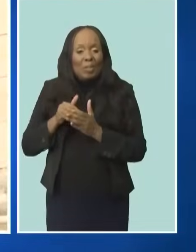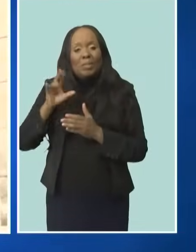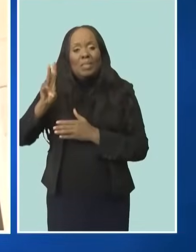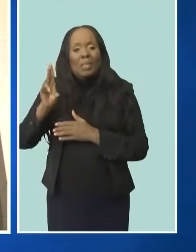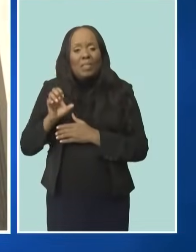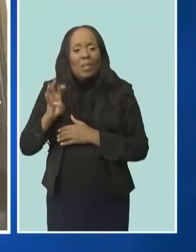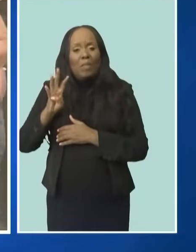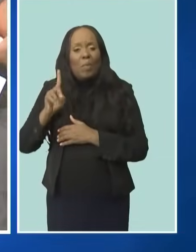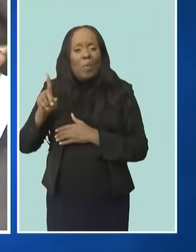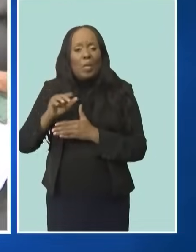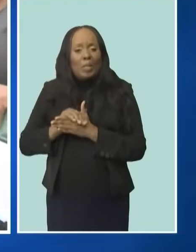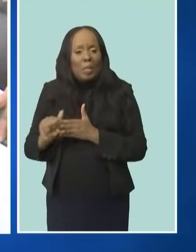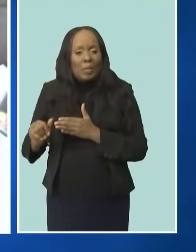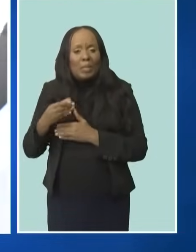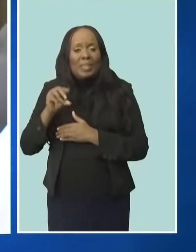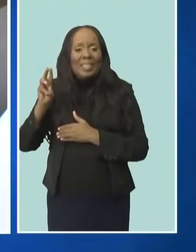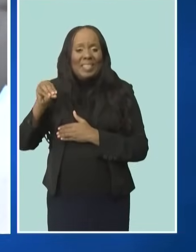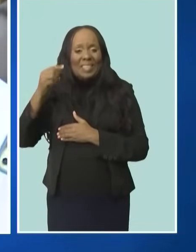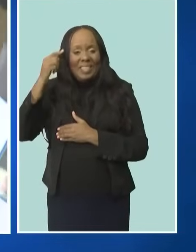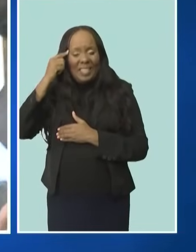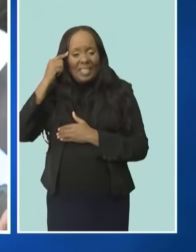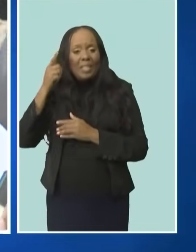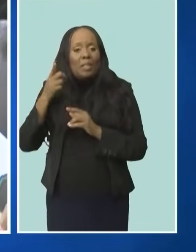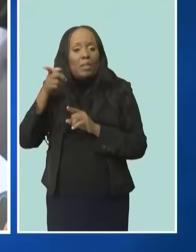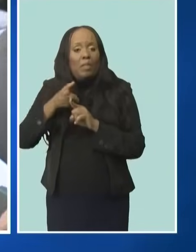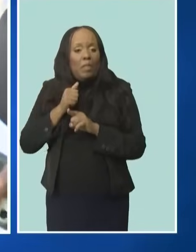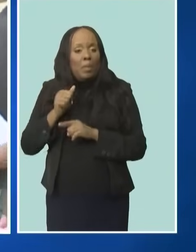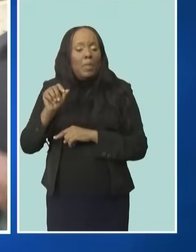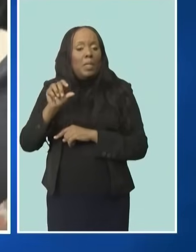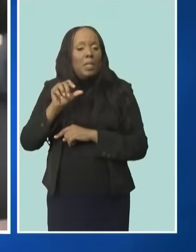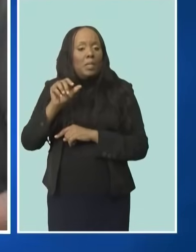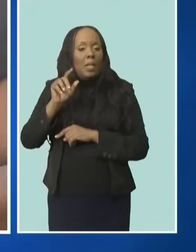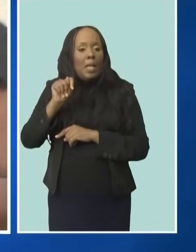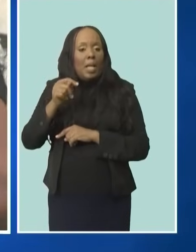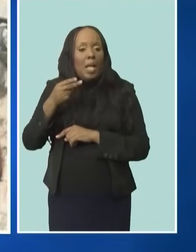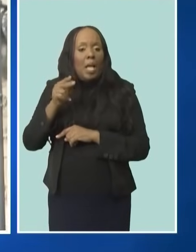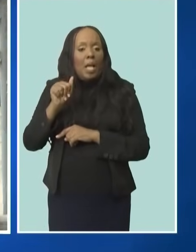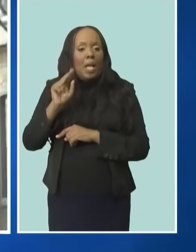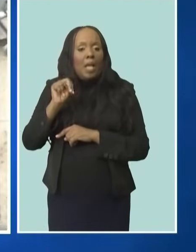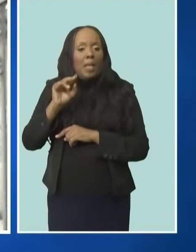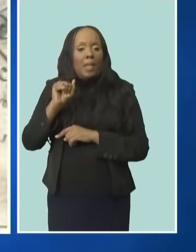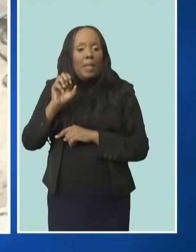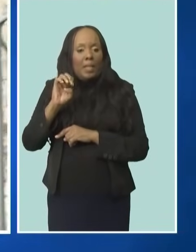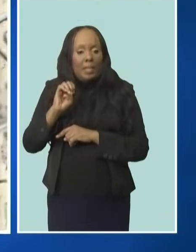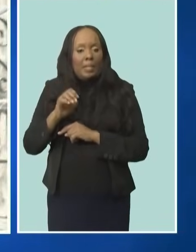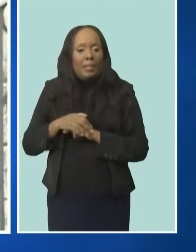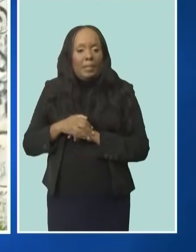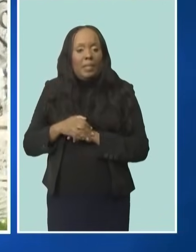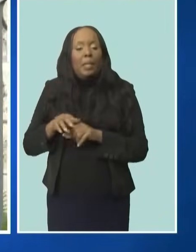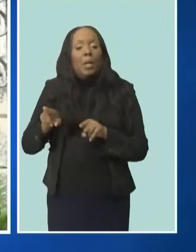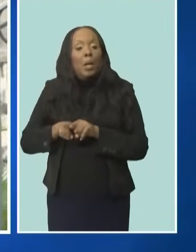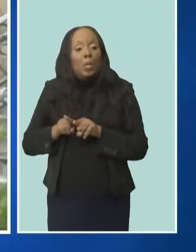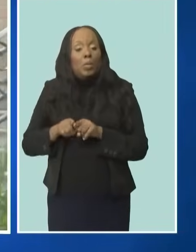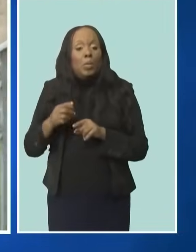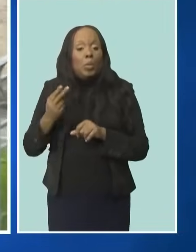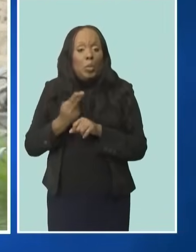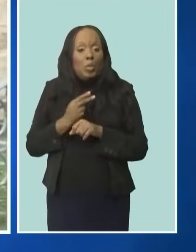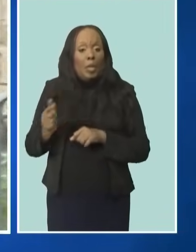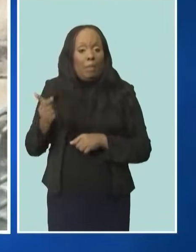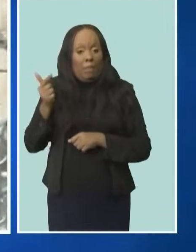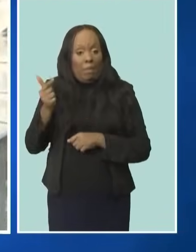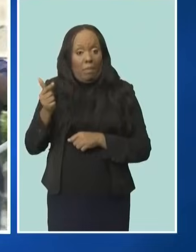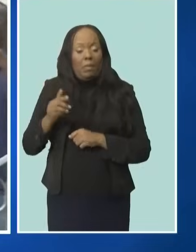$989,741.60 belonging to Tanis Investment, endangering the lives of Merritt and Raish Oliver, use of a firearm, driving